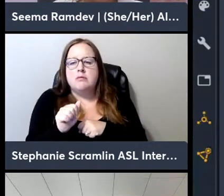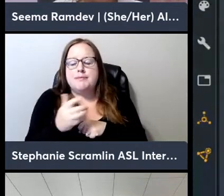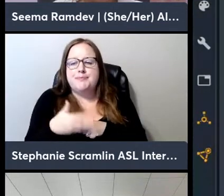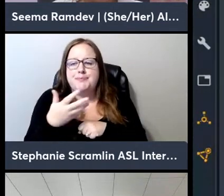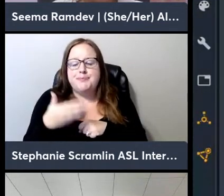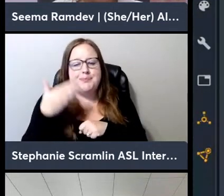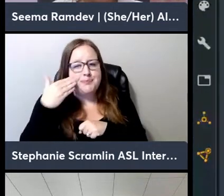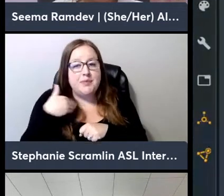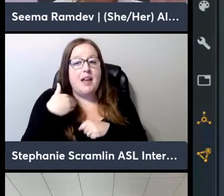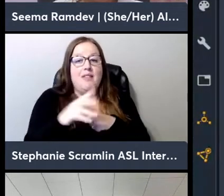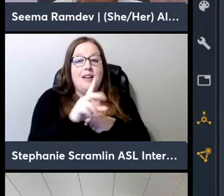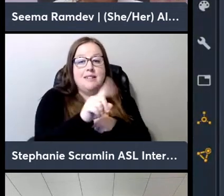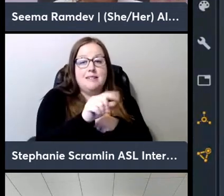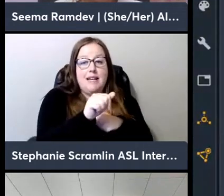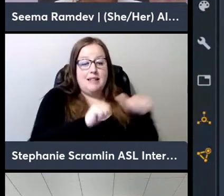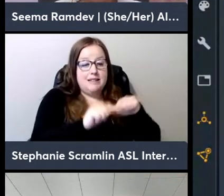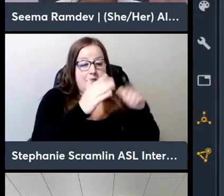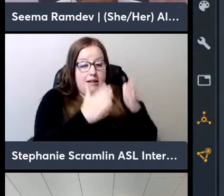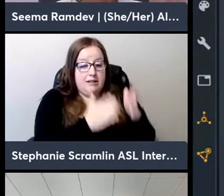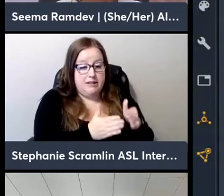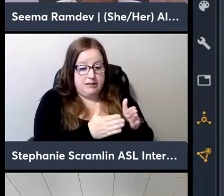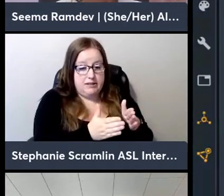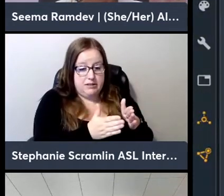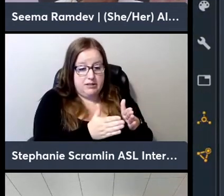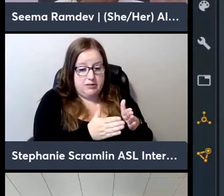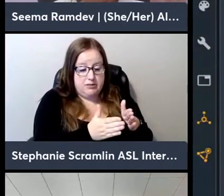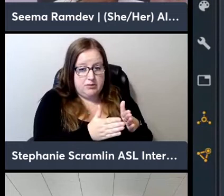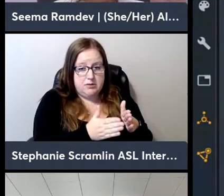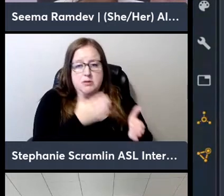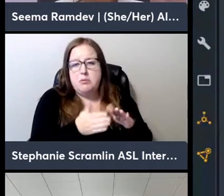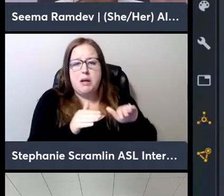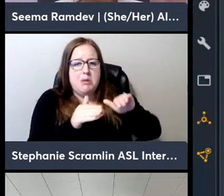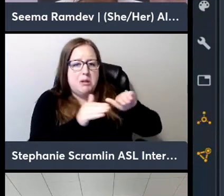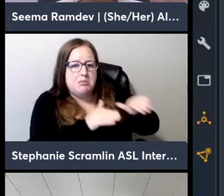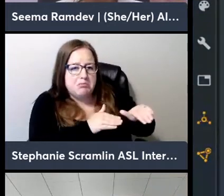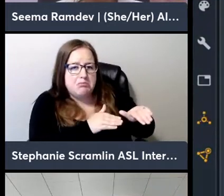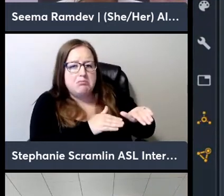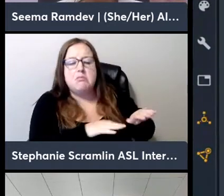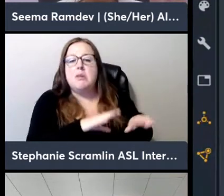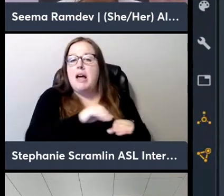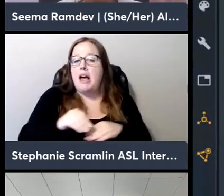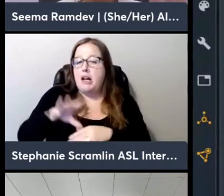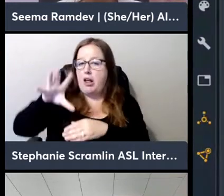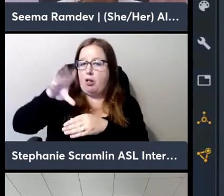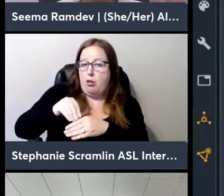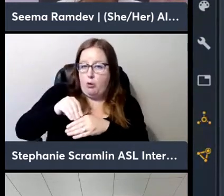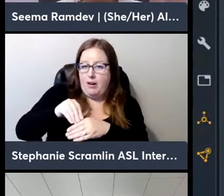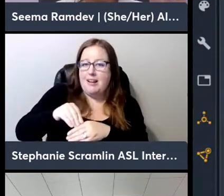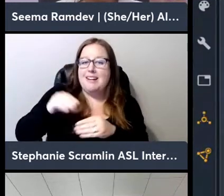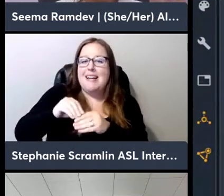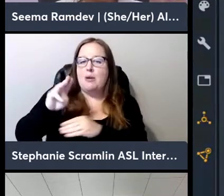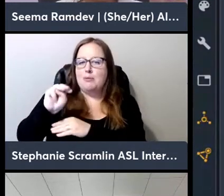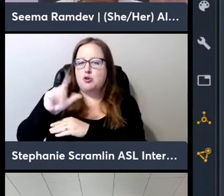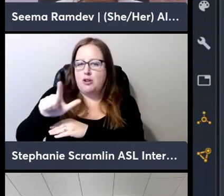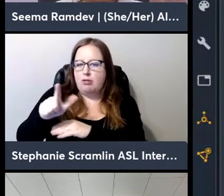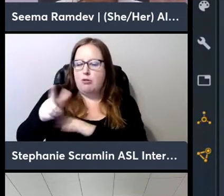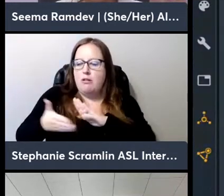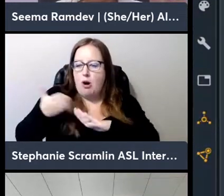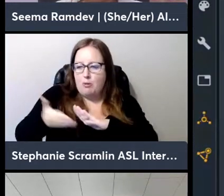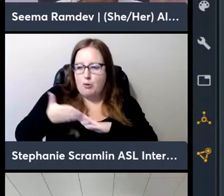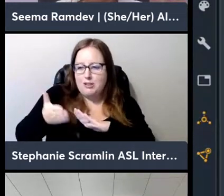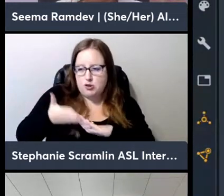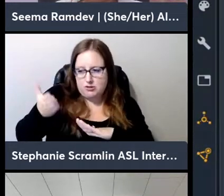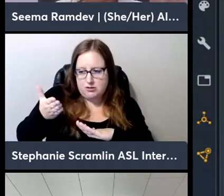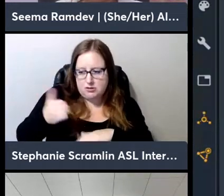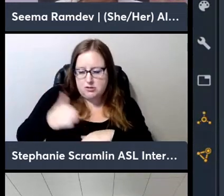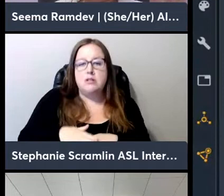having data scientists somewhat kind of off to the side and incorporating them all into machine learning operations as part of